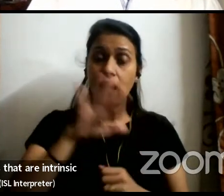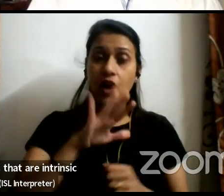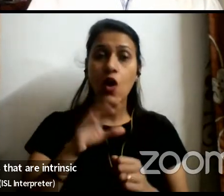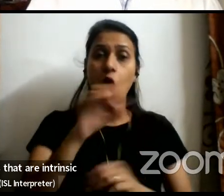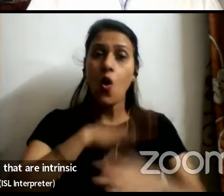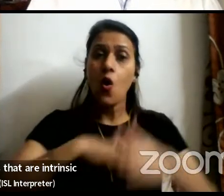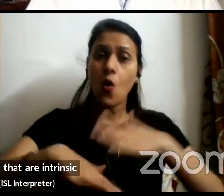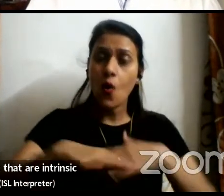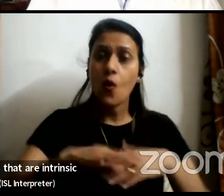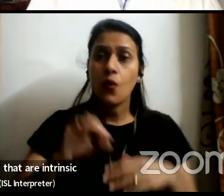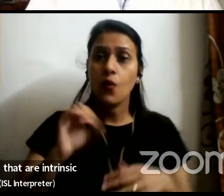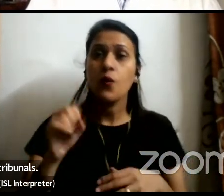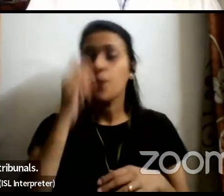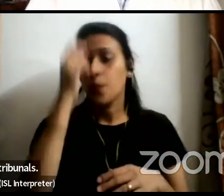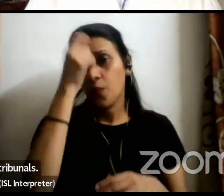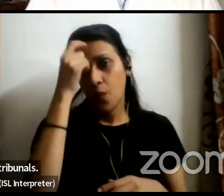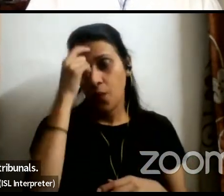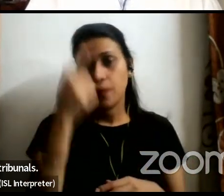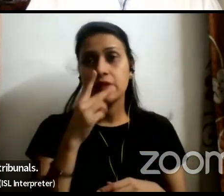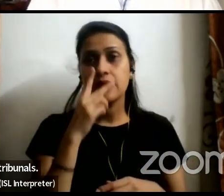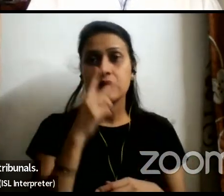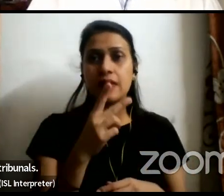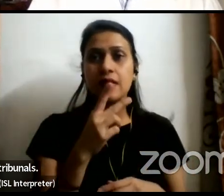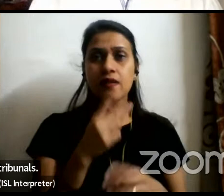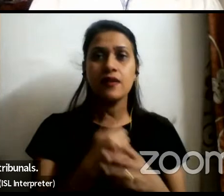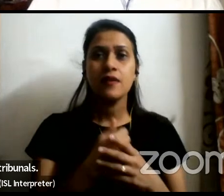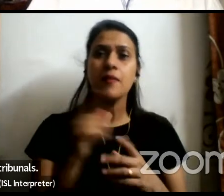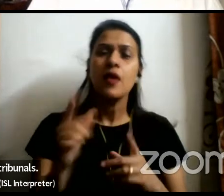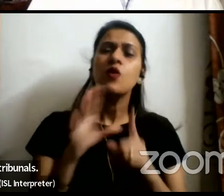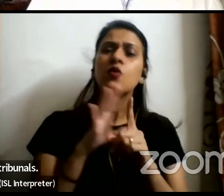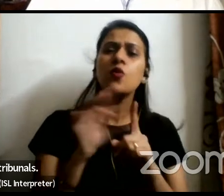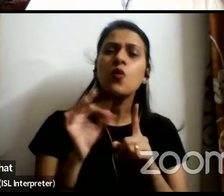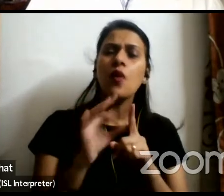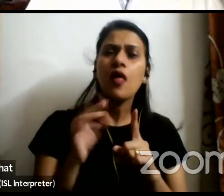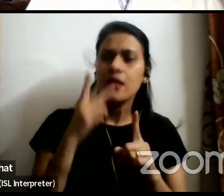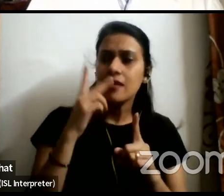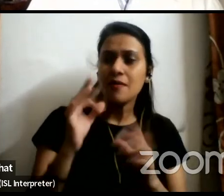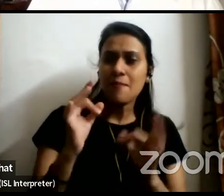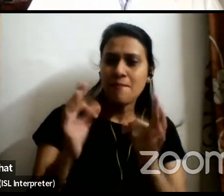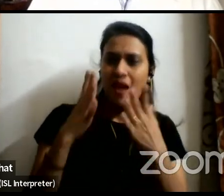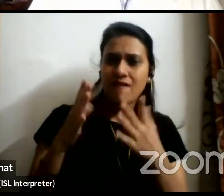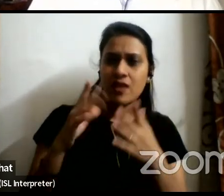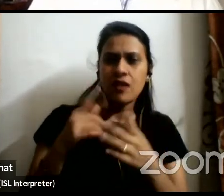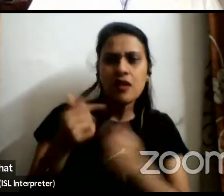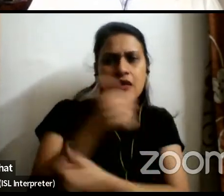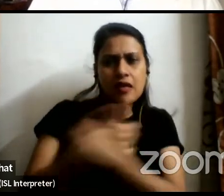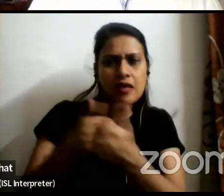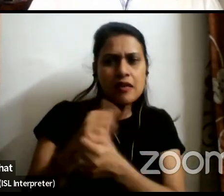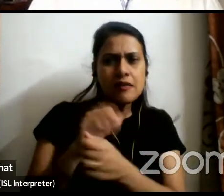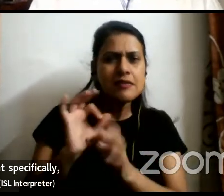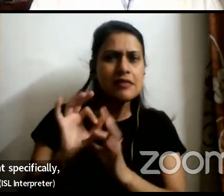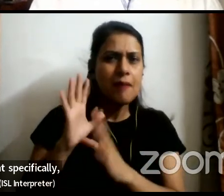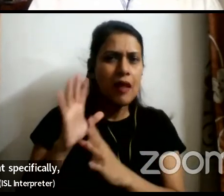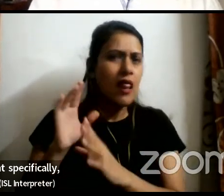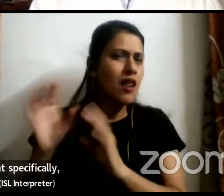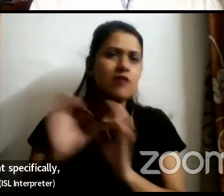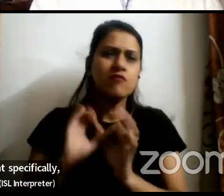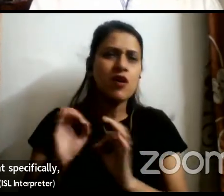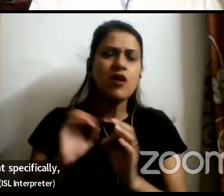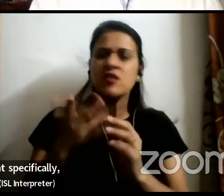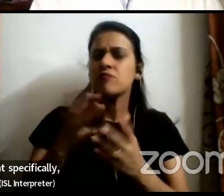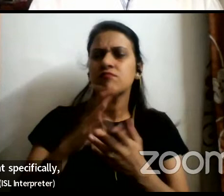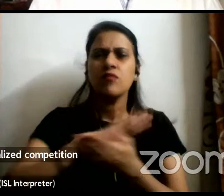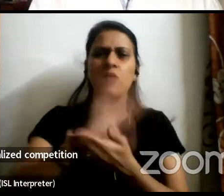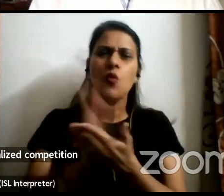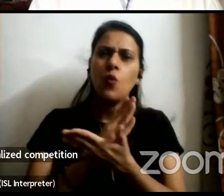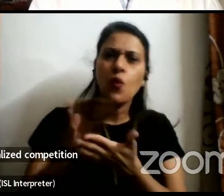but there are problems that emanate specifically perhaps because we don't have a specialized competition tribunal. The compact was abolished and all